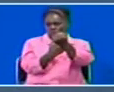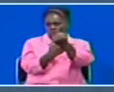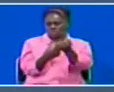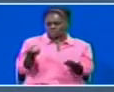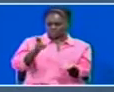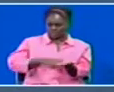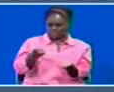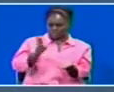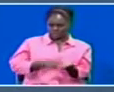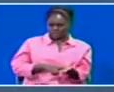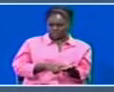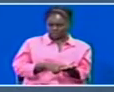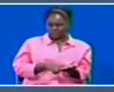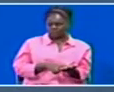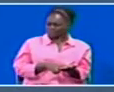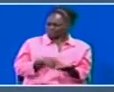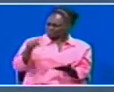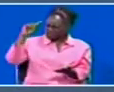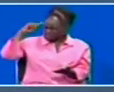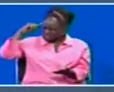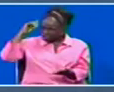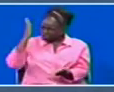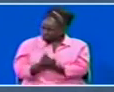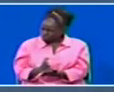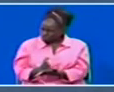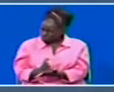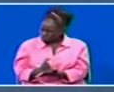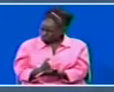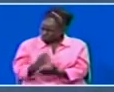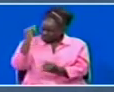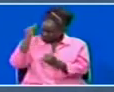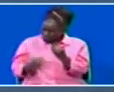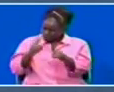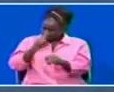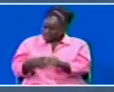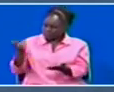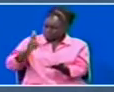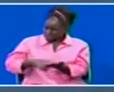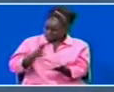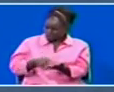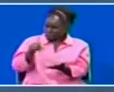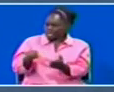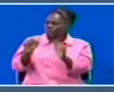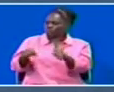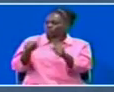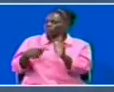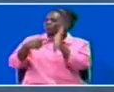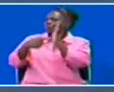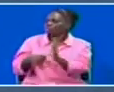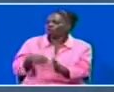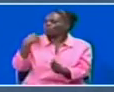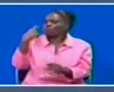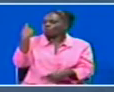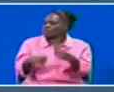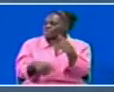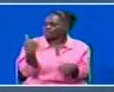to register over the other. Do you think that is the case at the end of this exercise? You know, based on the numbers that we see,